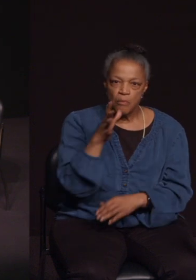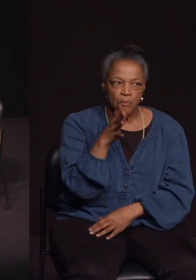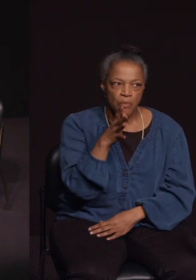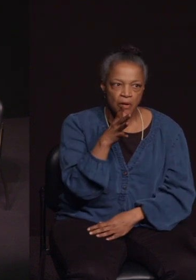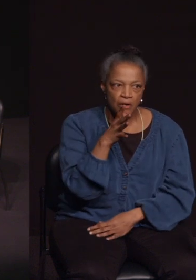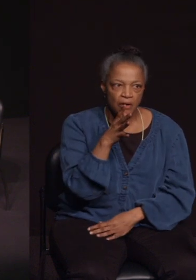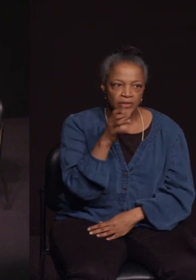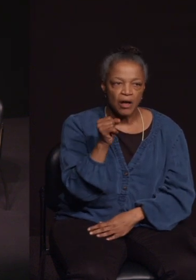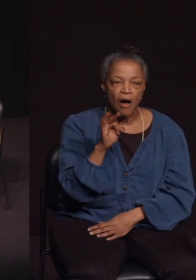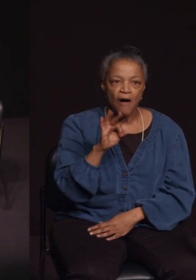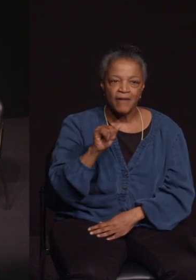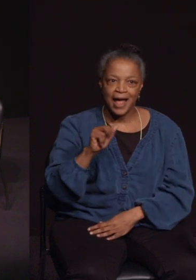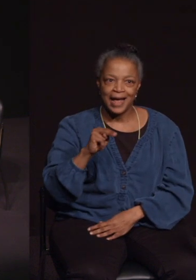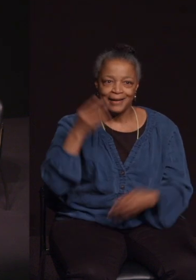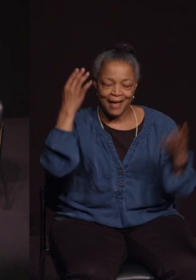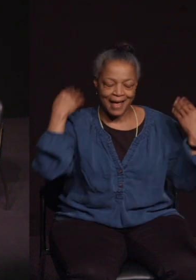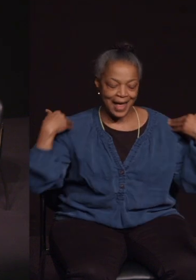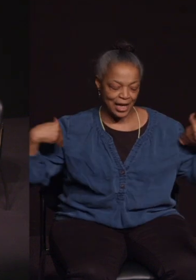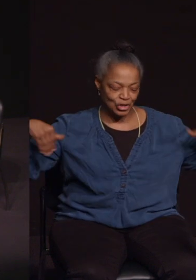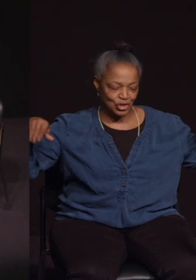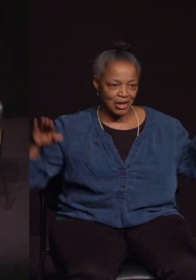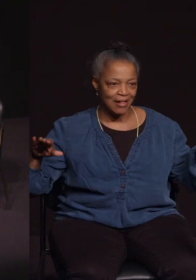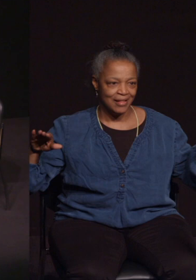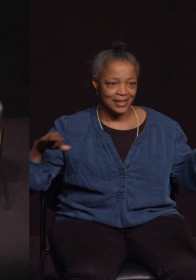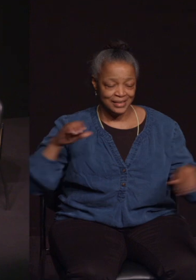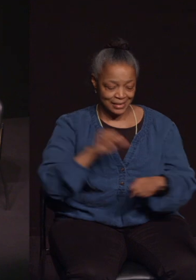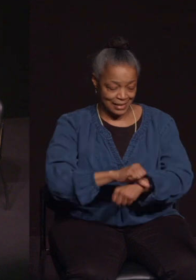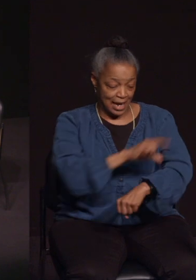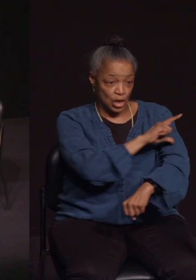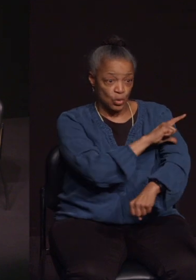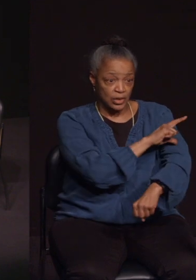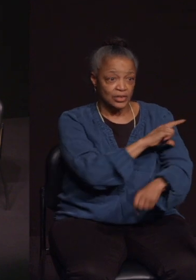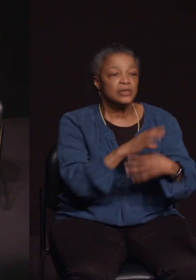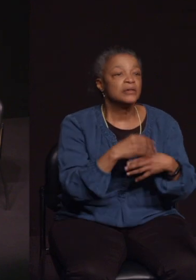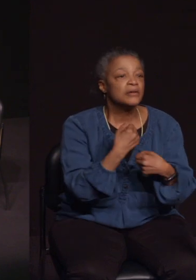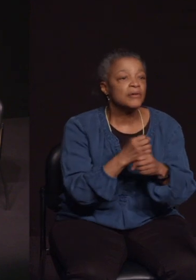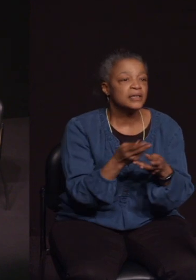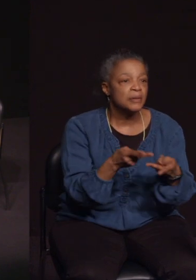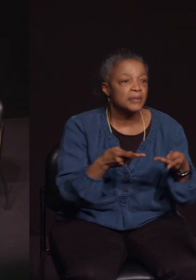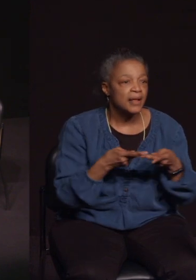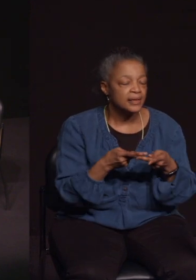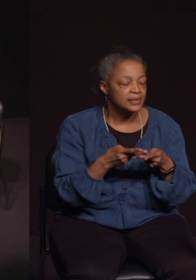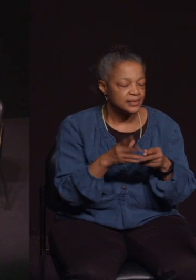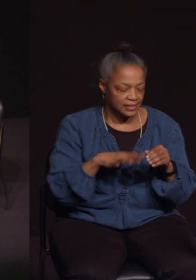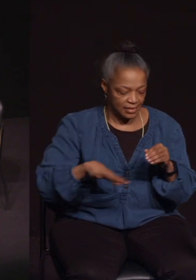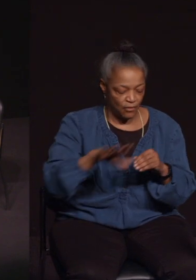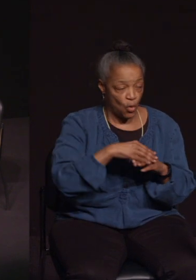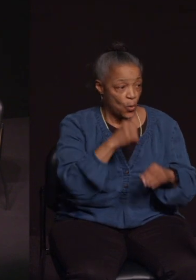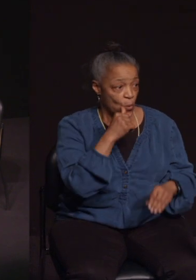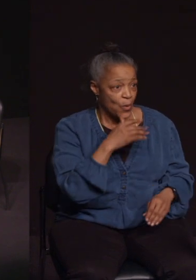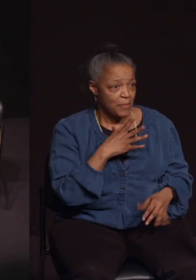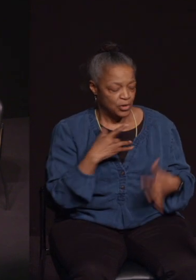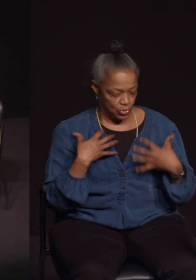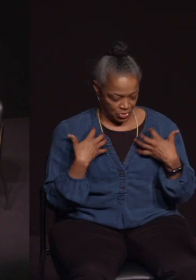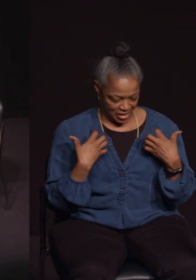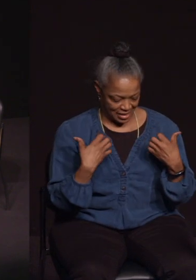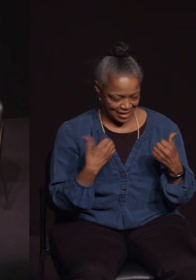Mothers of an Angel. Mothers of an Angel St. Louis also creates a space for